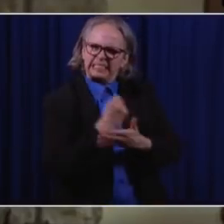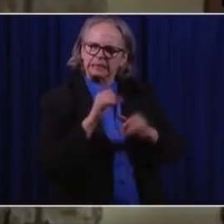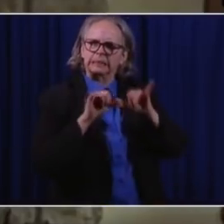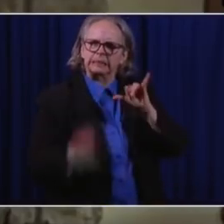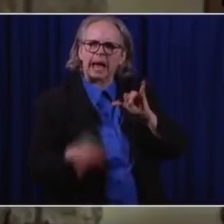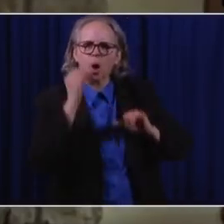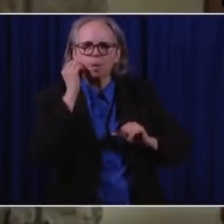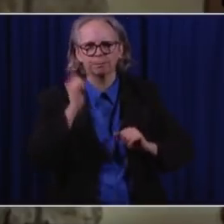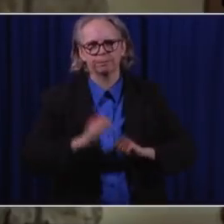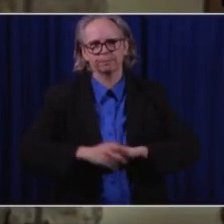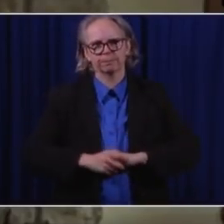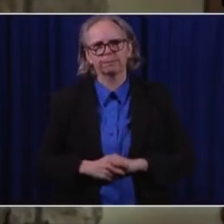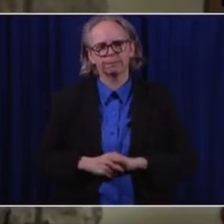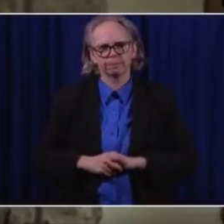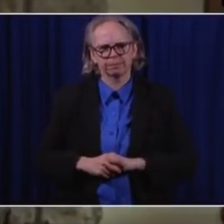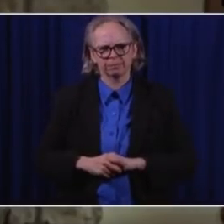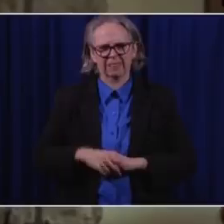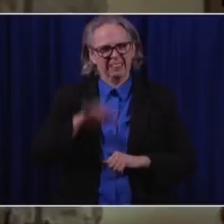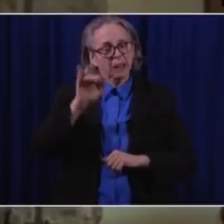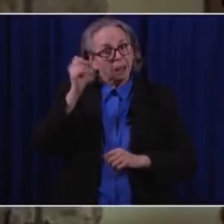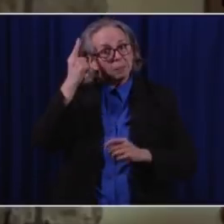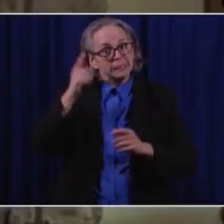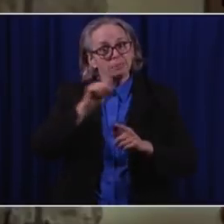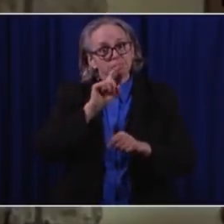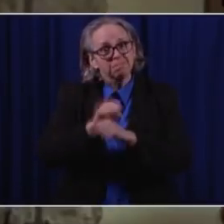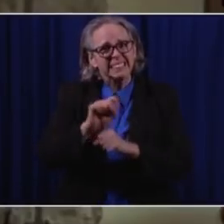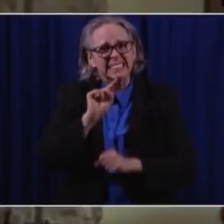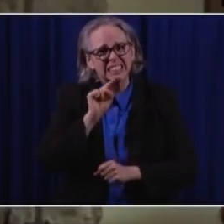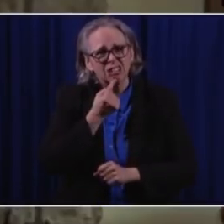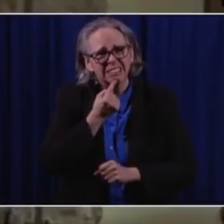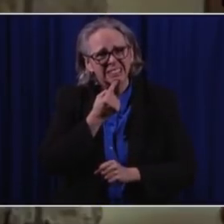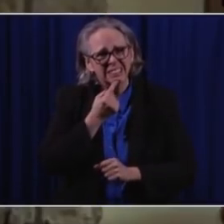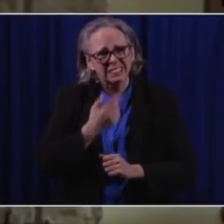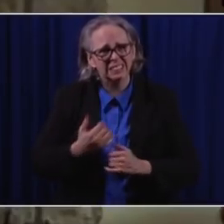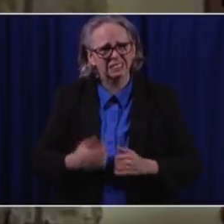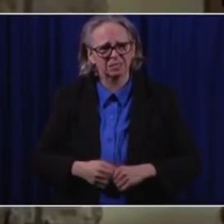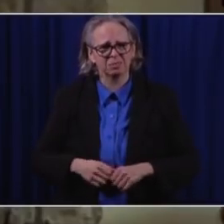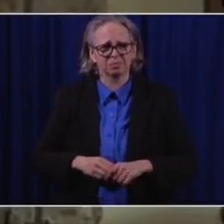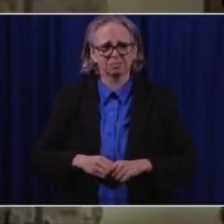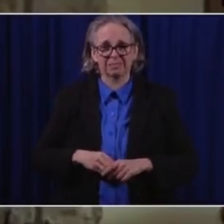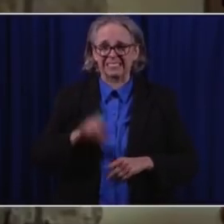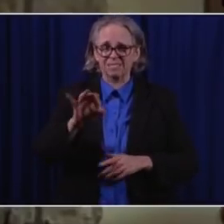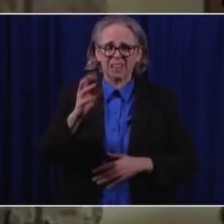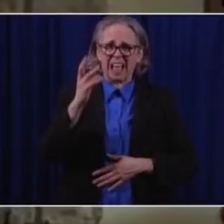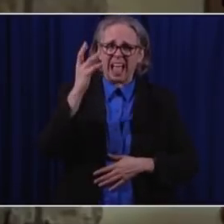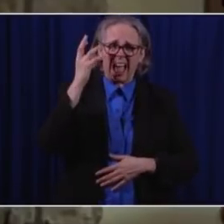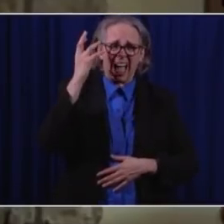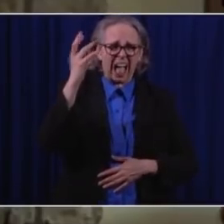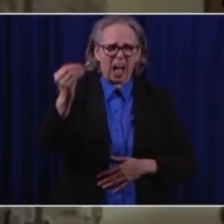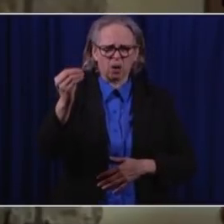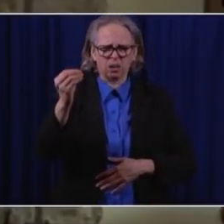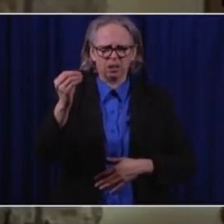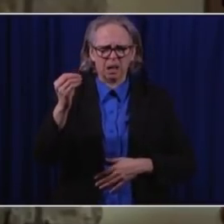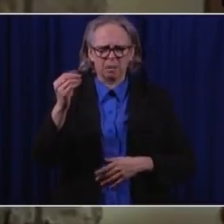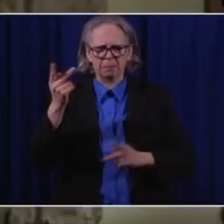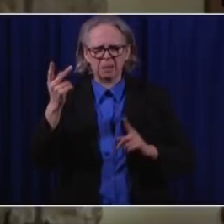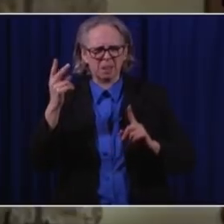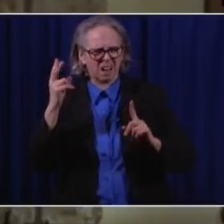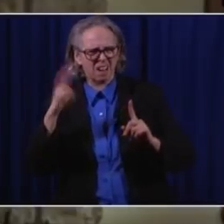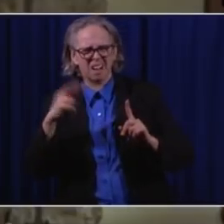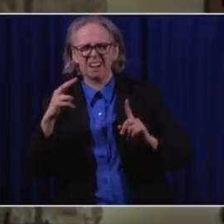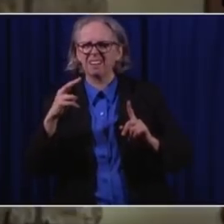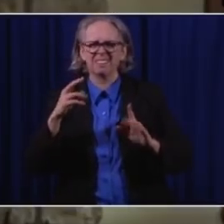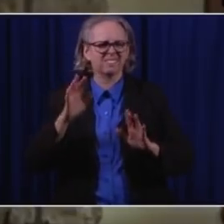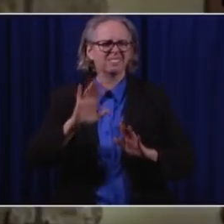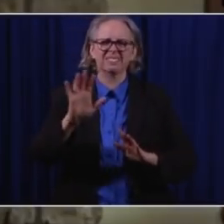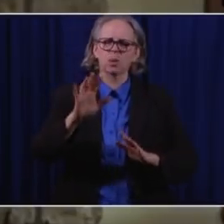serious. No one's going to begrudge you going out and doing things that are necessary. You have to go to work. You have to go to work. We want